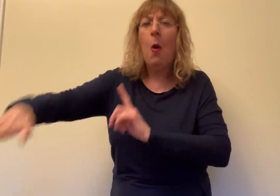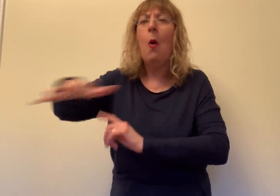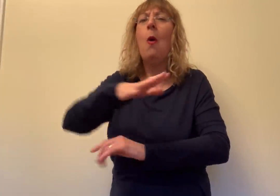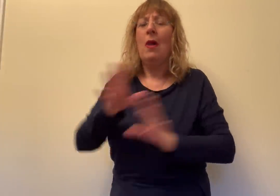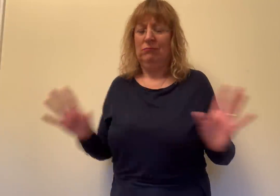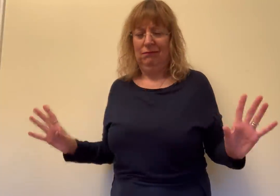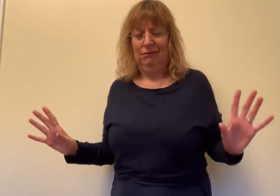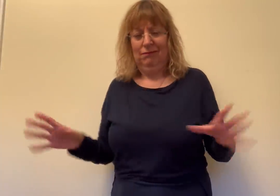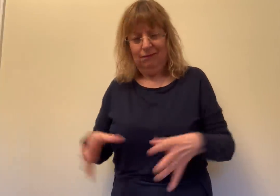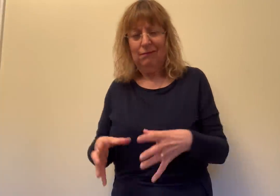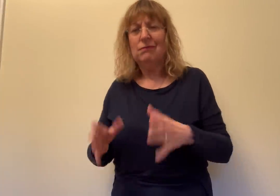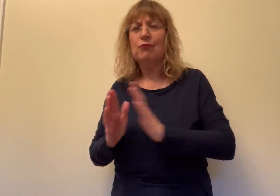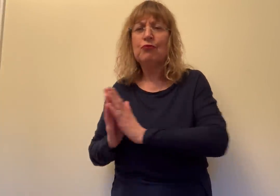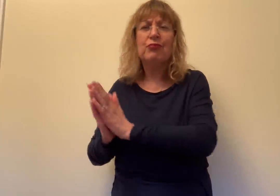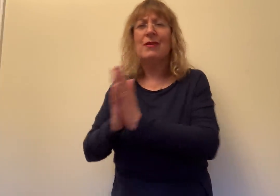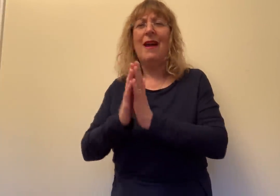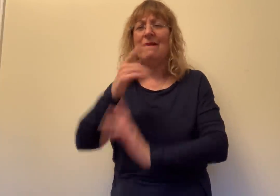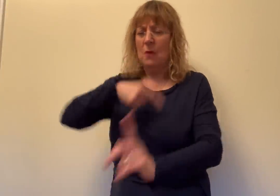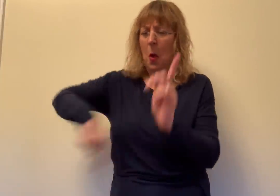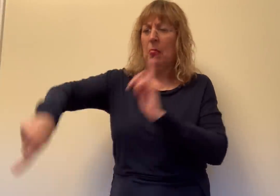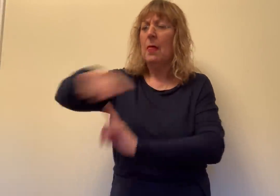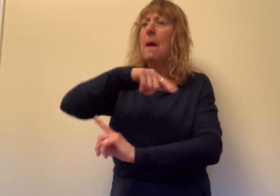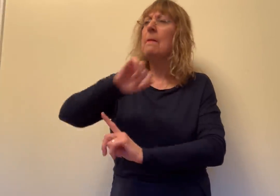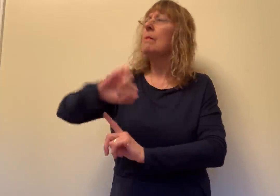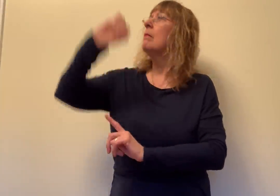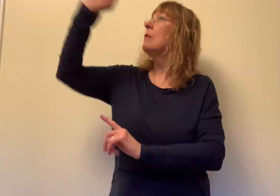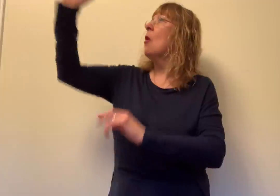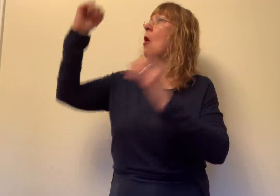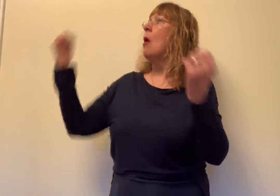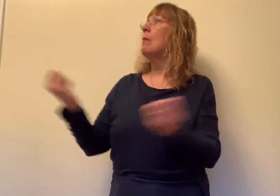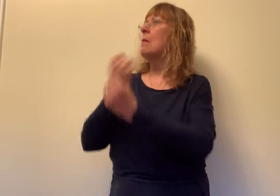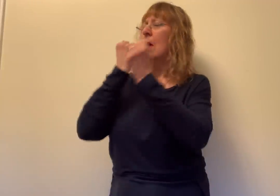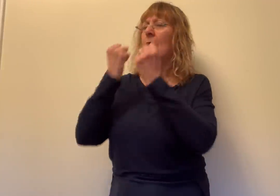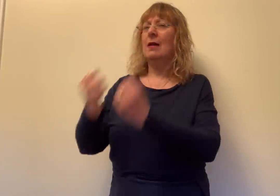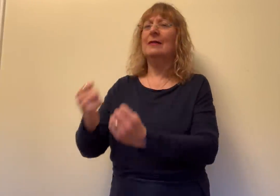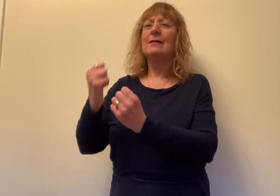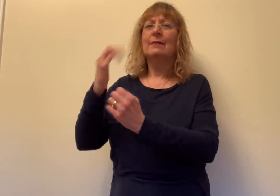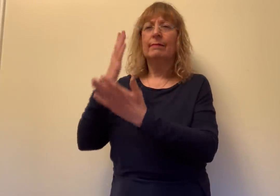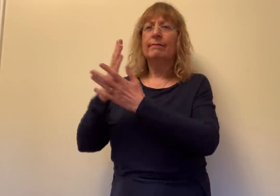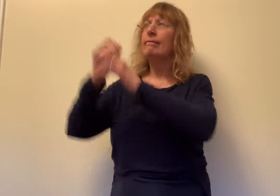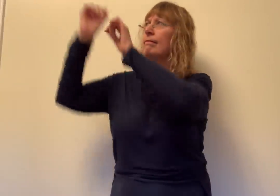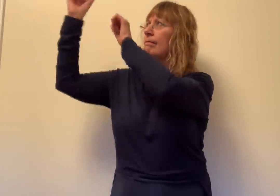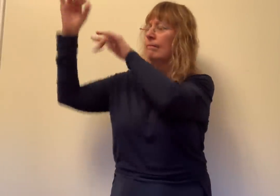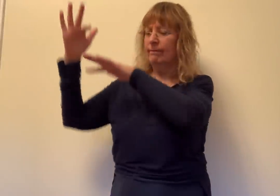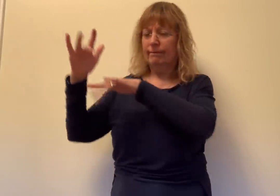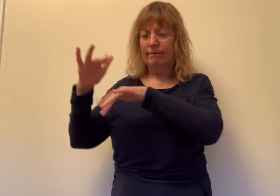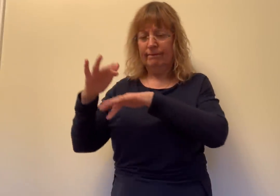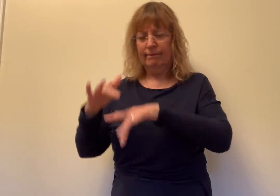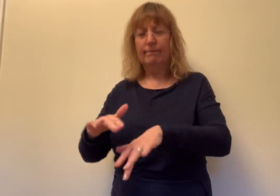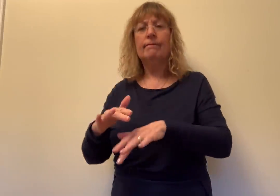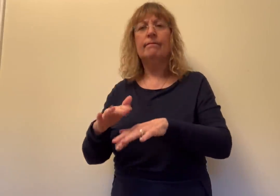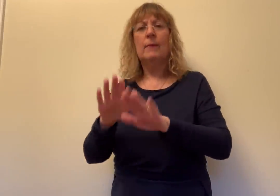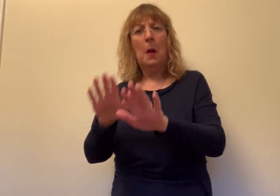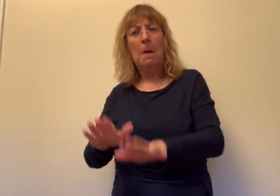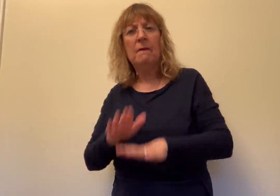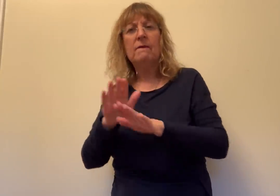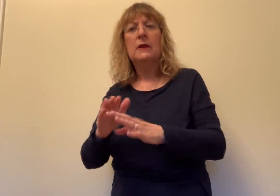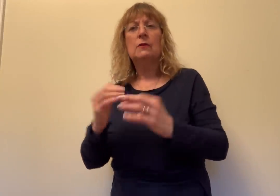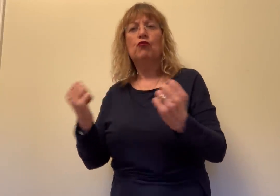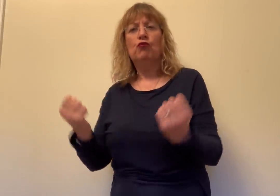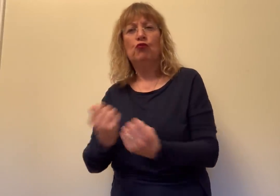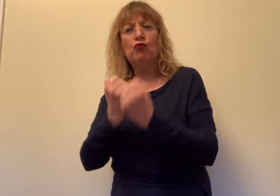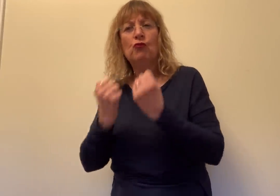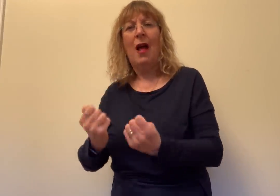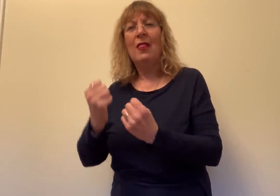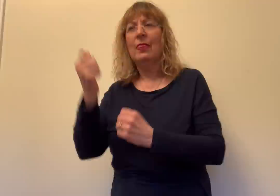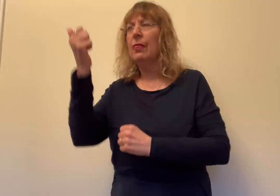community, working together to uphold it. We pray for all of us, for the deaf community,